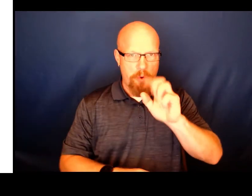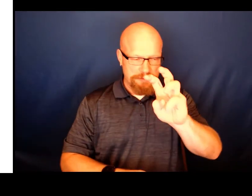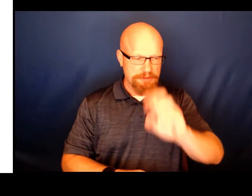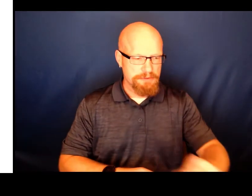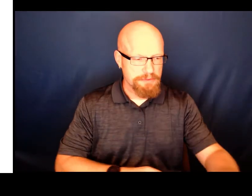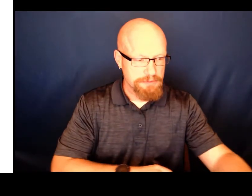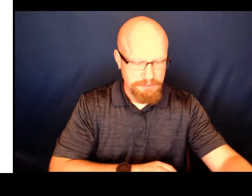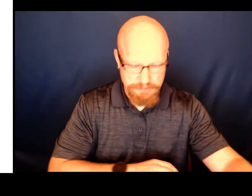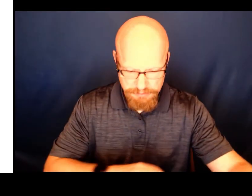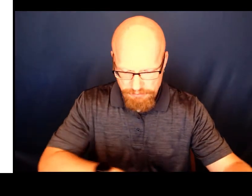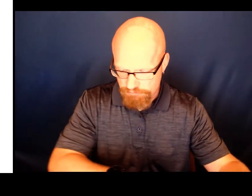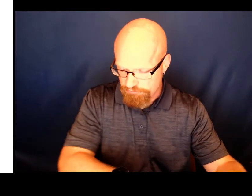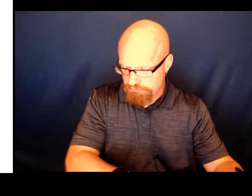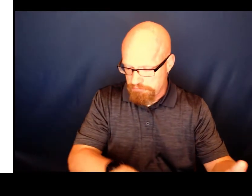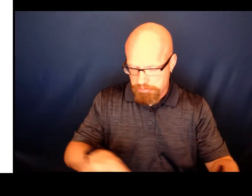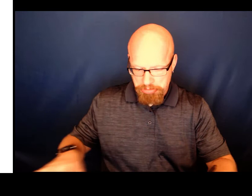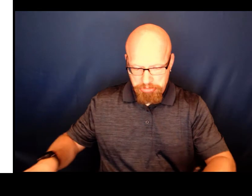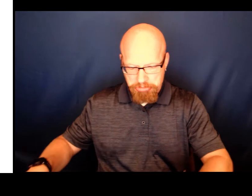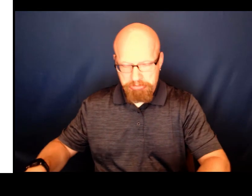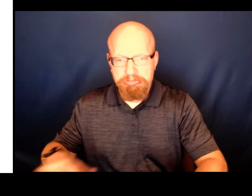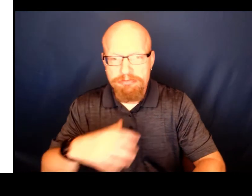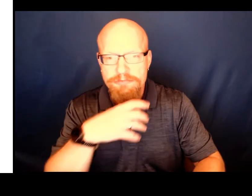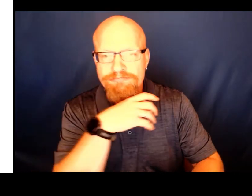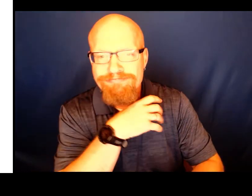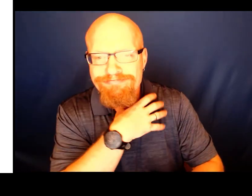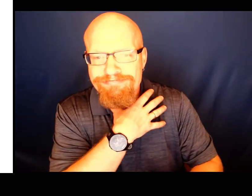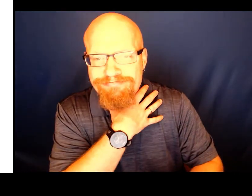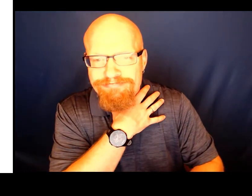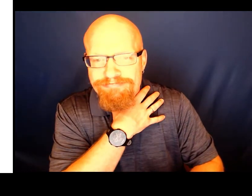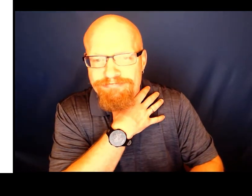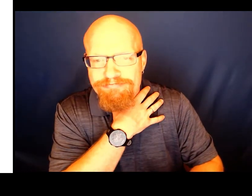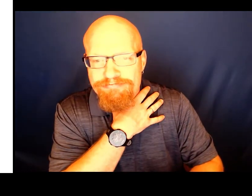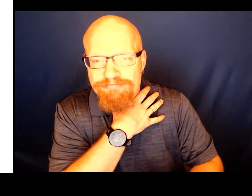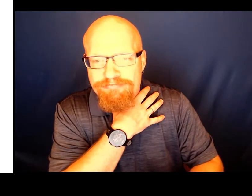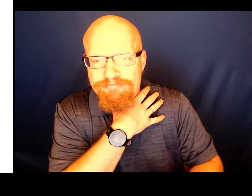It's 0.6. 4.2 divided by 7 is 0.6.